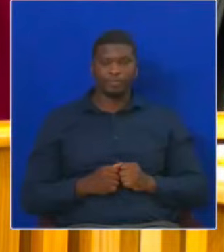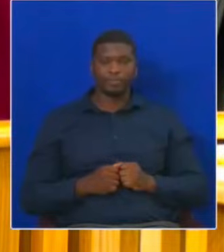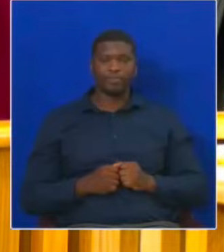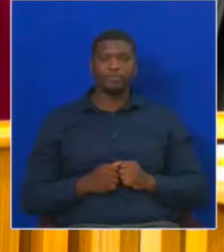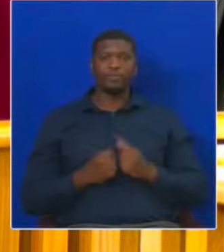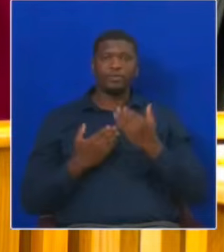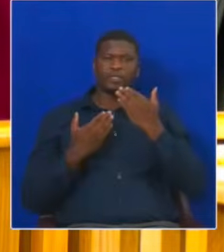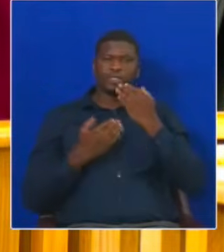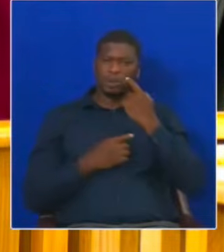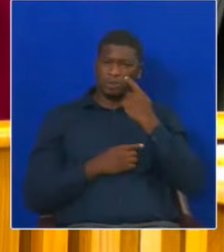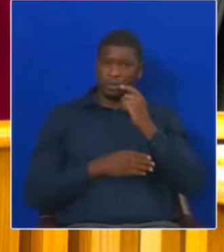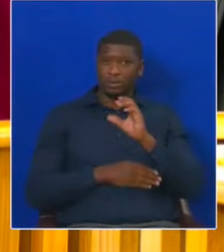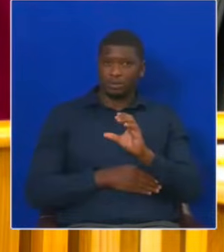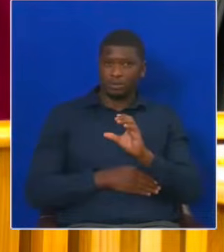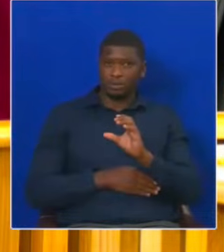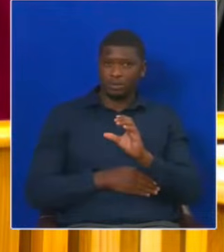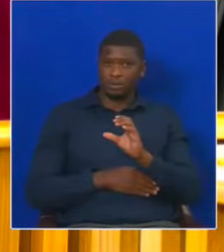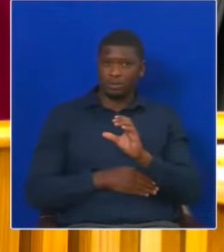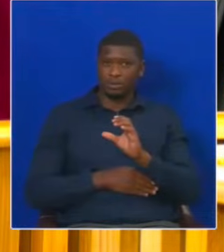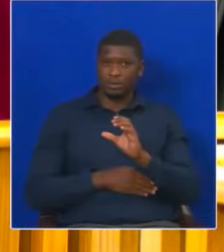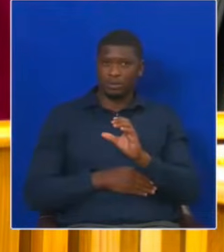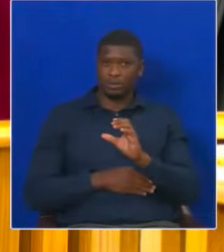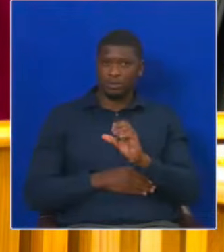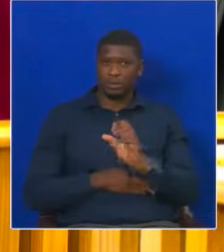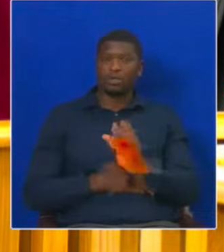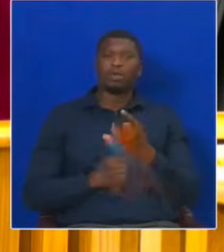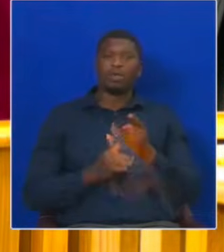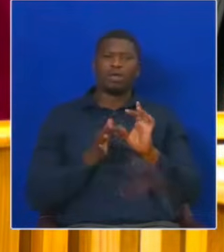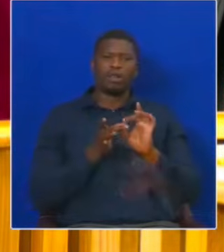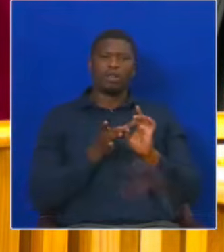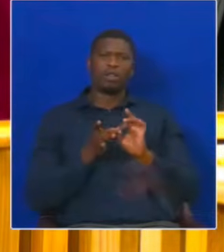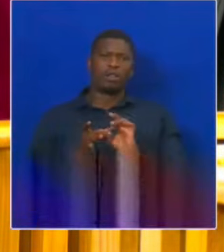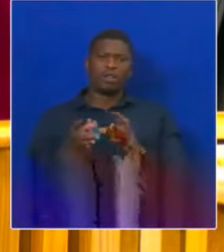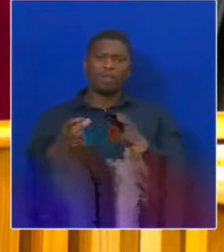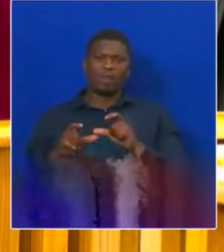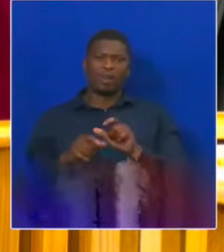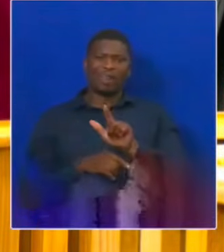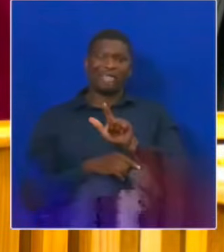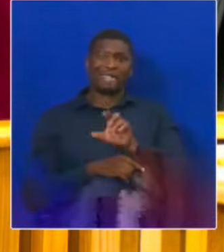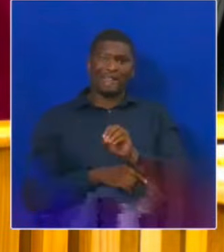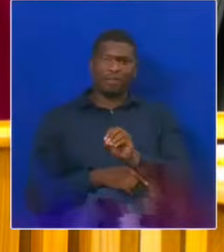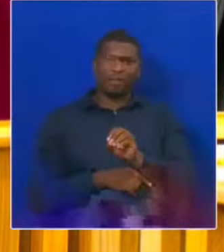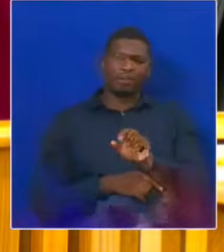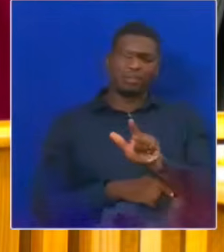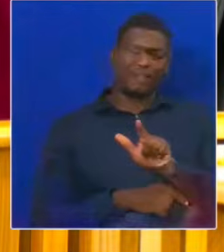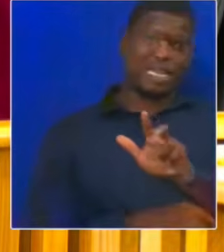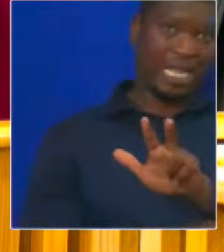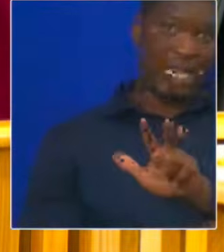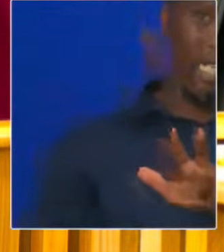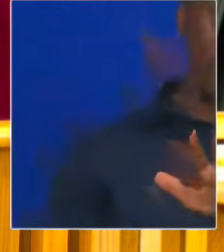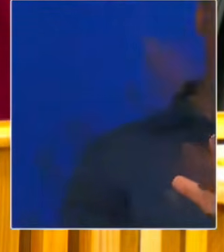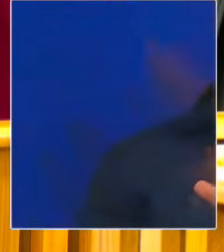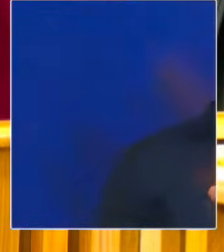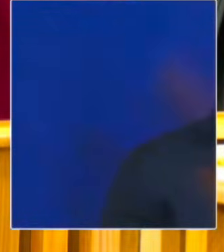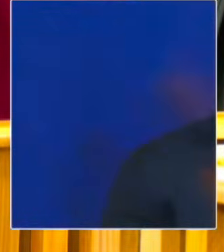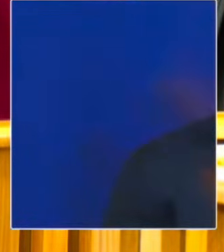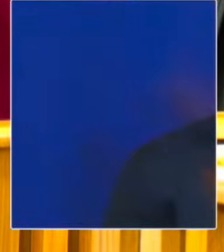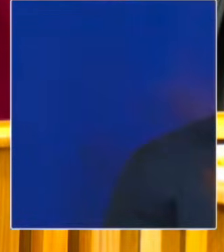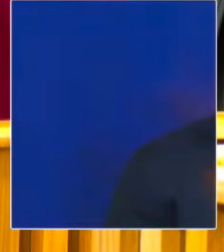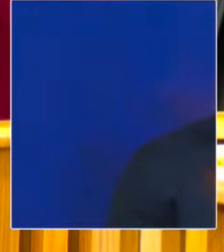C. With reference to paragraph 78, upon the seizing of